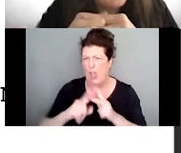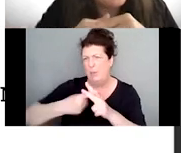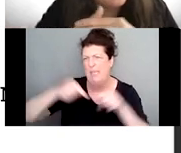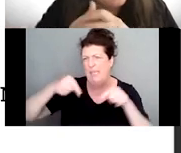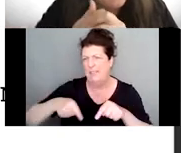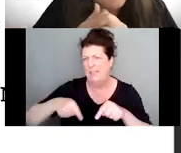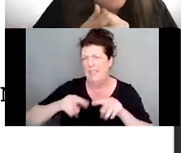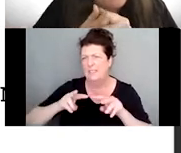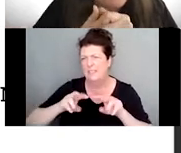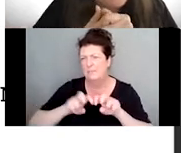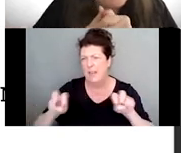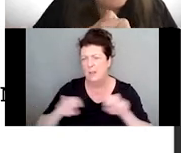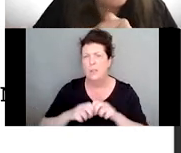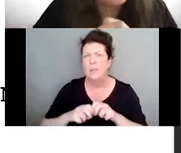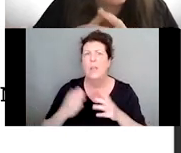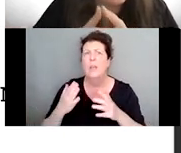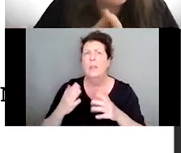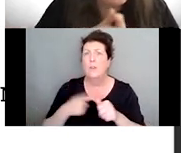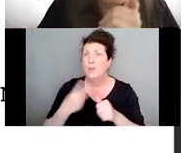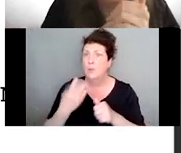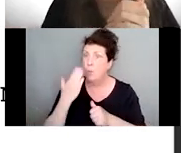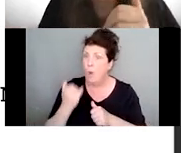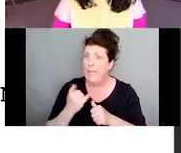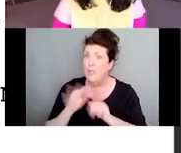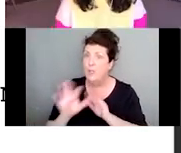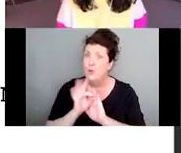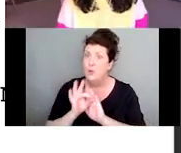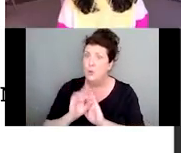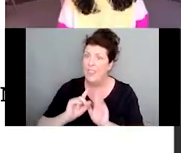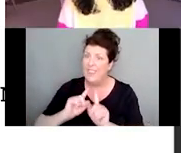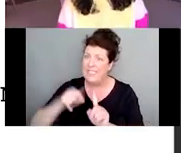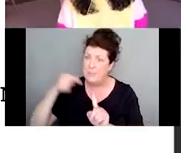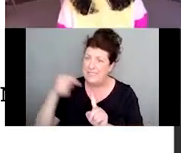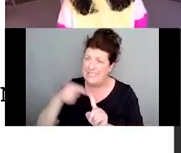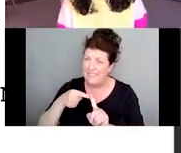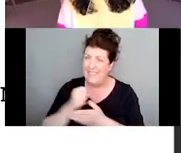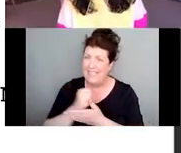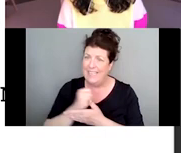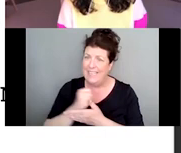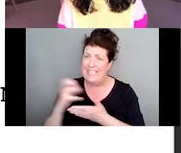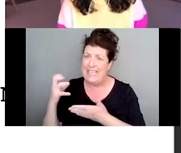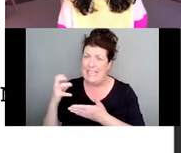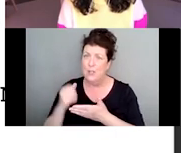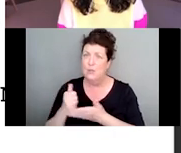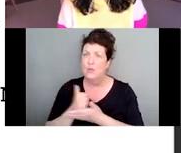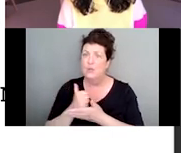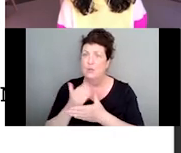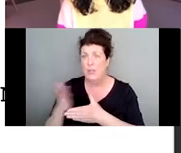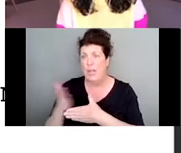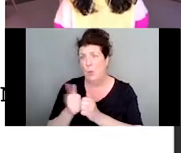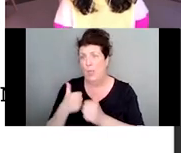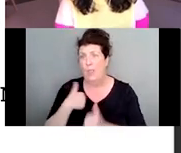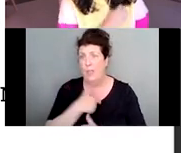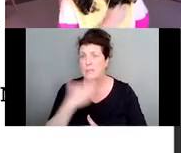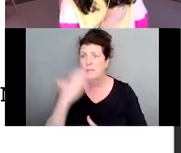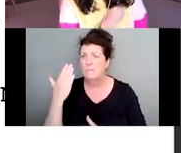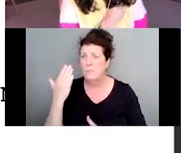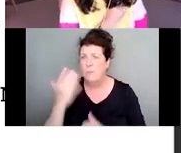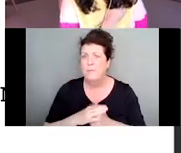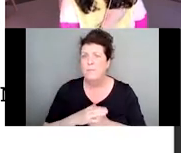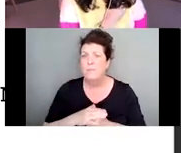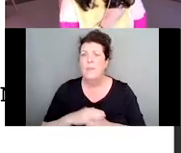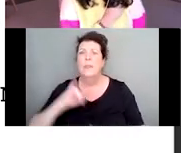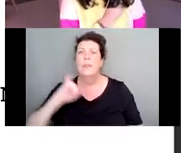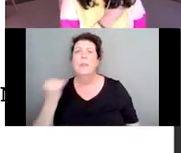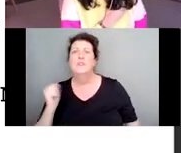scene, um, to share with us? Um, yeah, I, uh, I think because, um, it's,